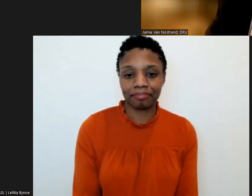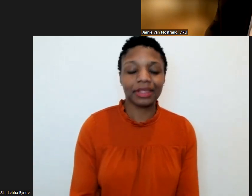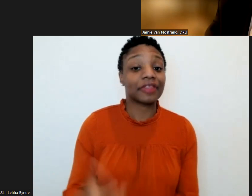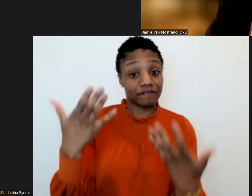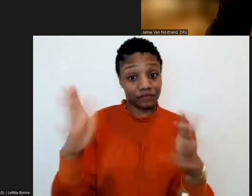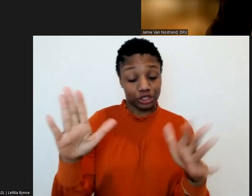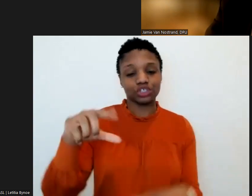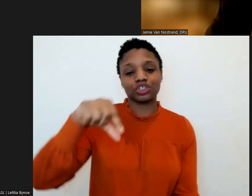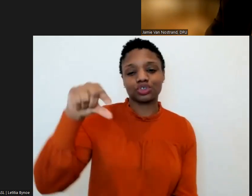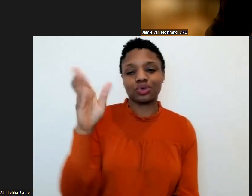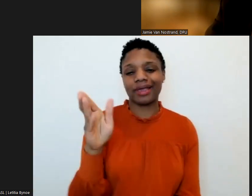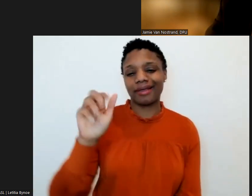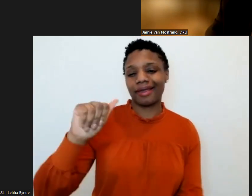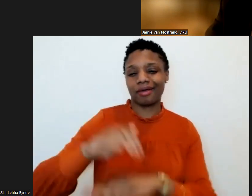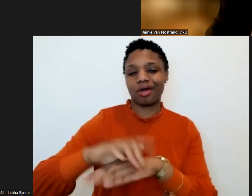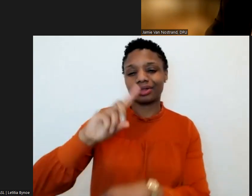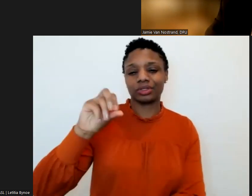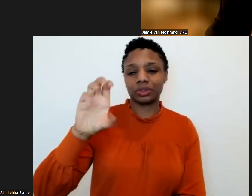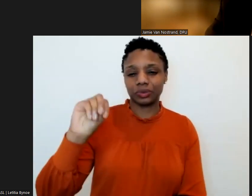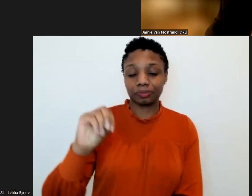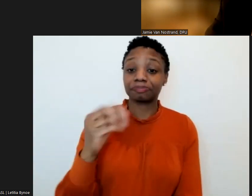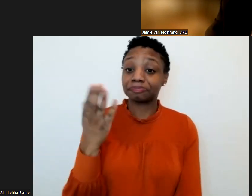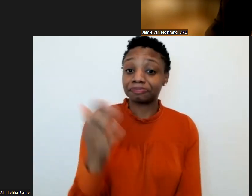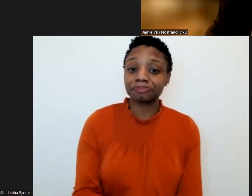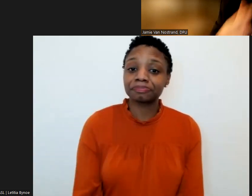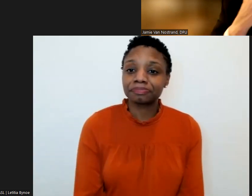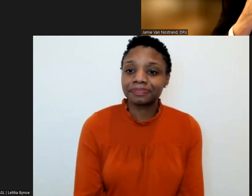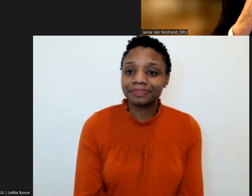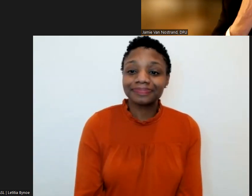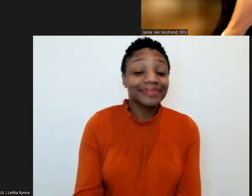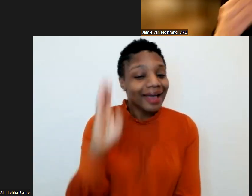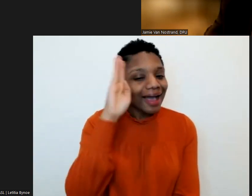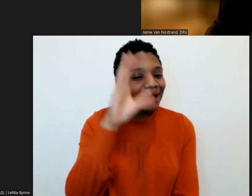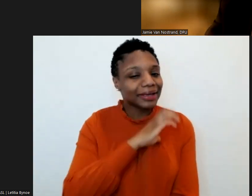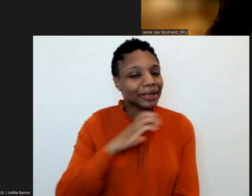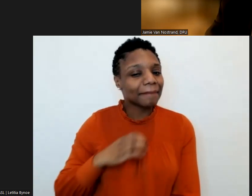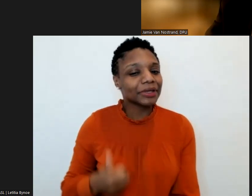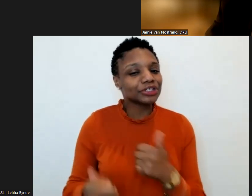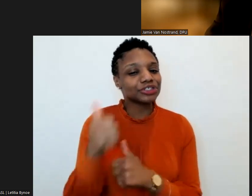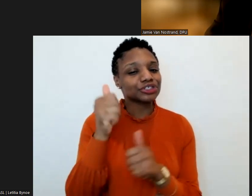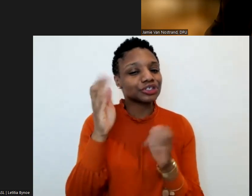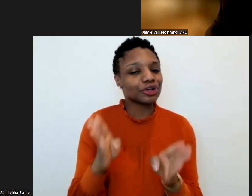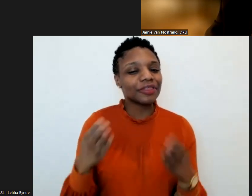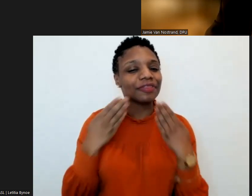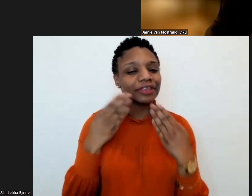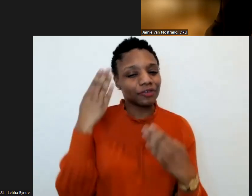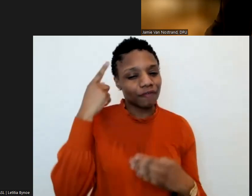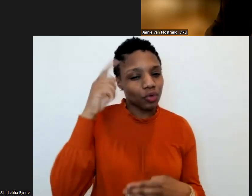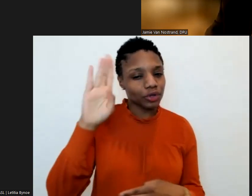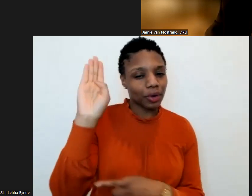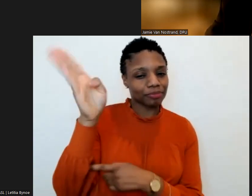I'll go to Namrita and then Kalila. Hi, Commissioner. Thank you so much for the presentation. I really appreciate it.